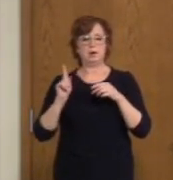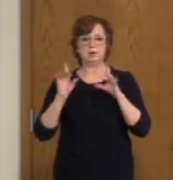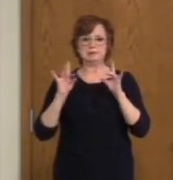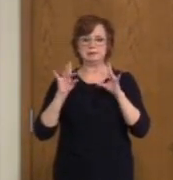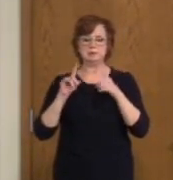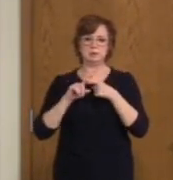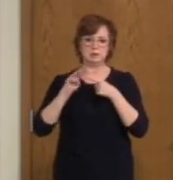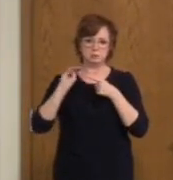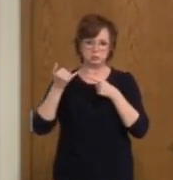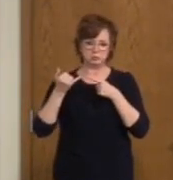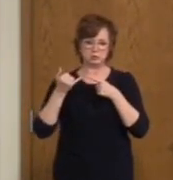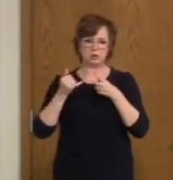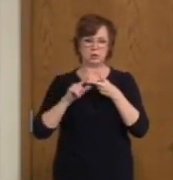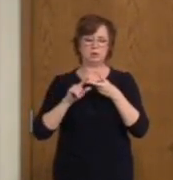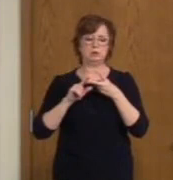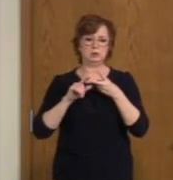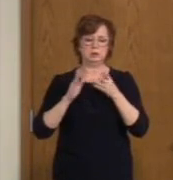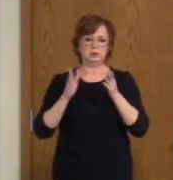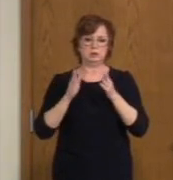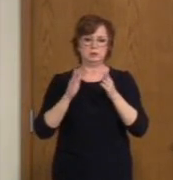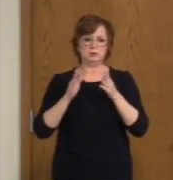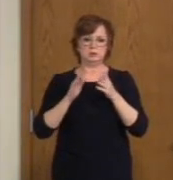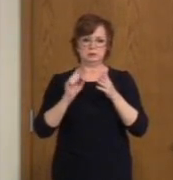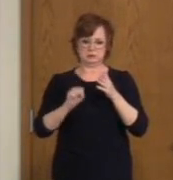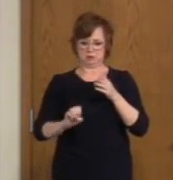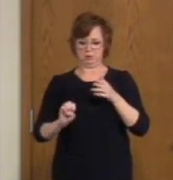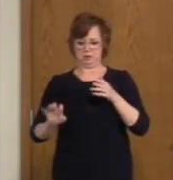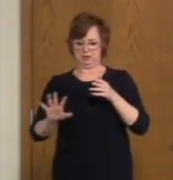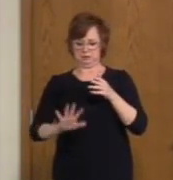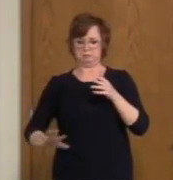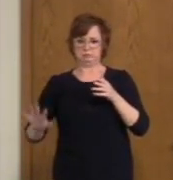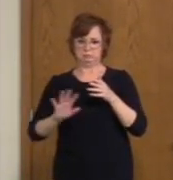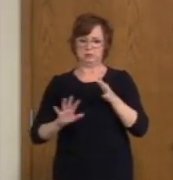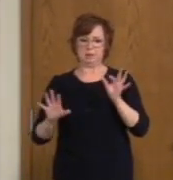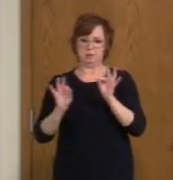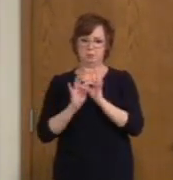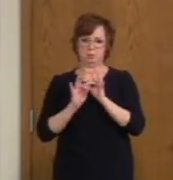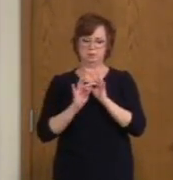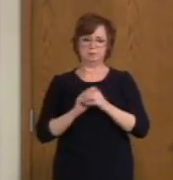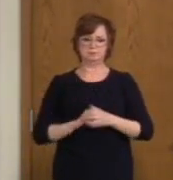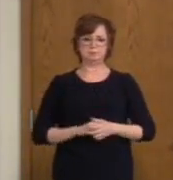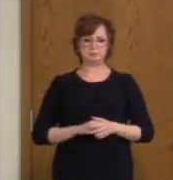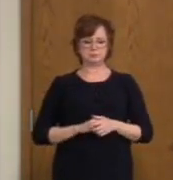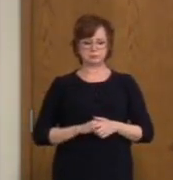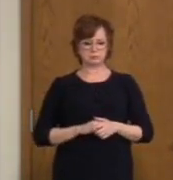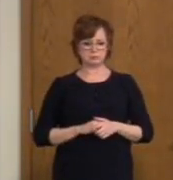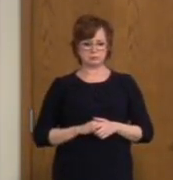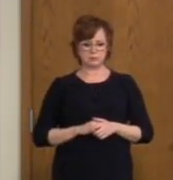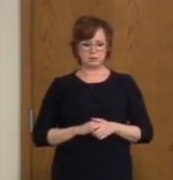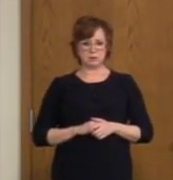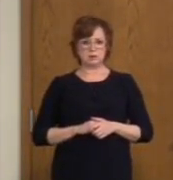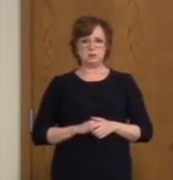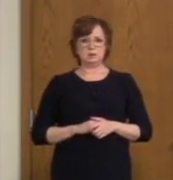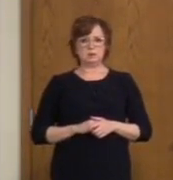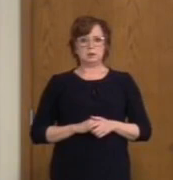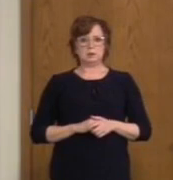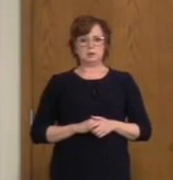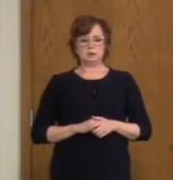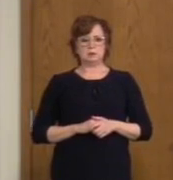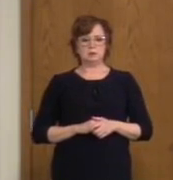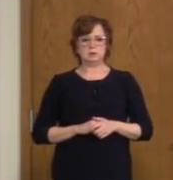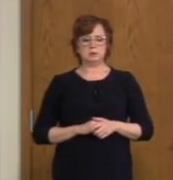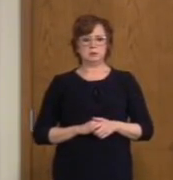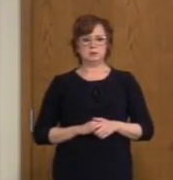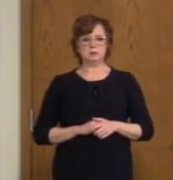throughout some communities throughout the southeast. The second point I would make is, and Scott had just spoken to